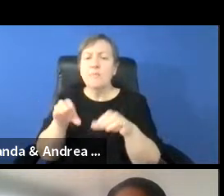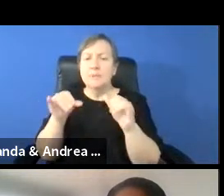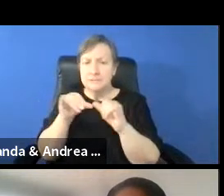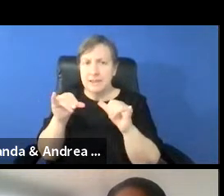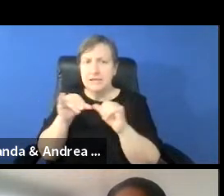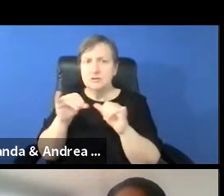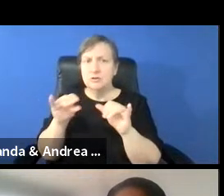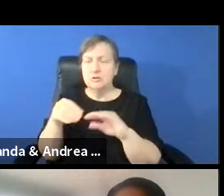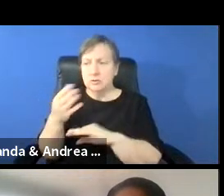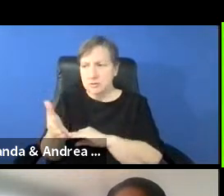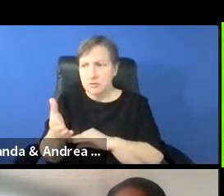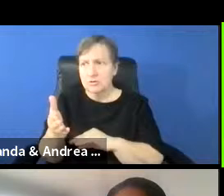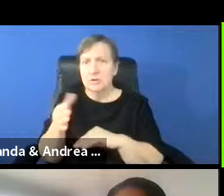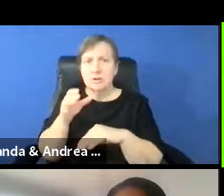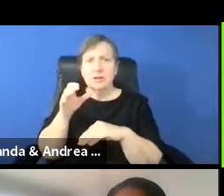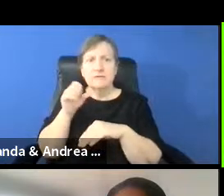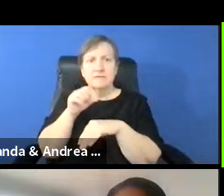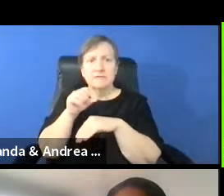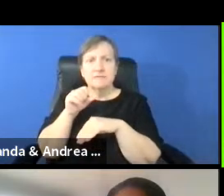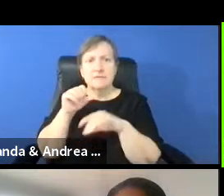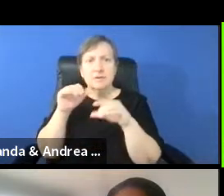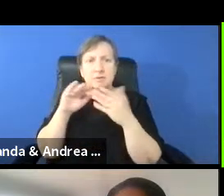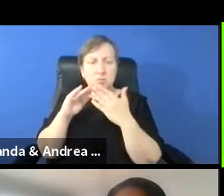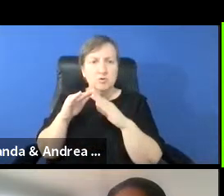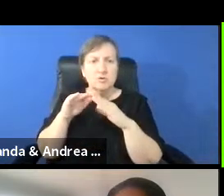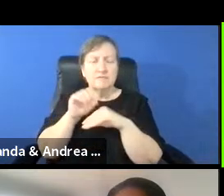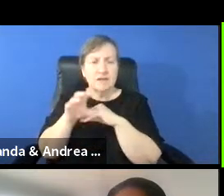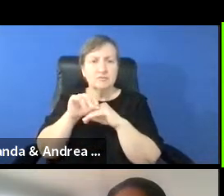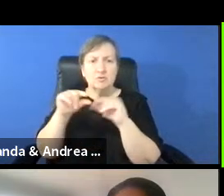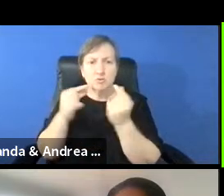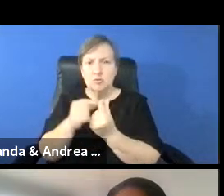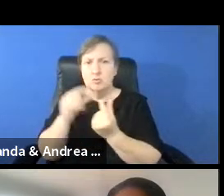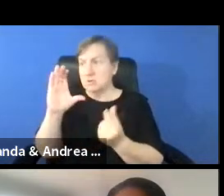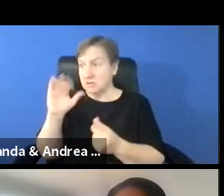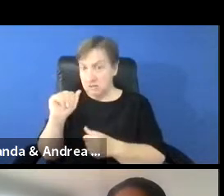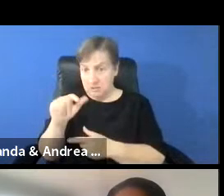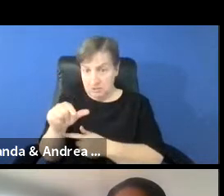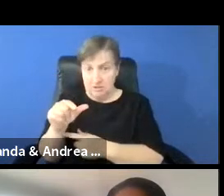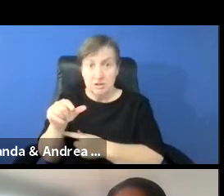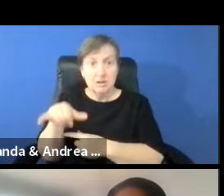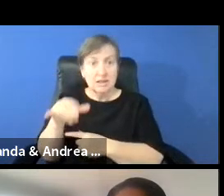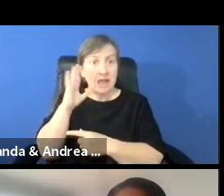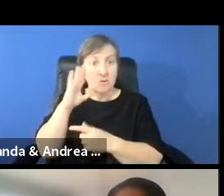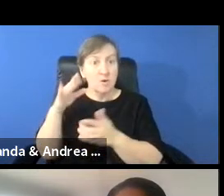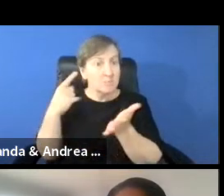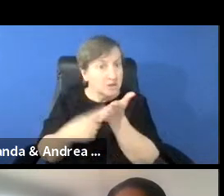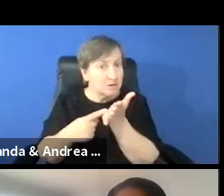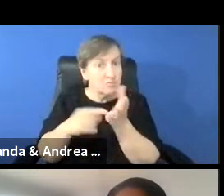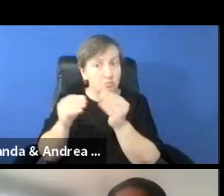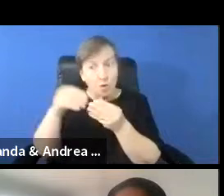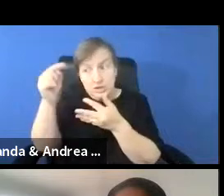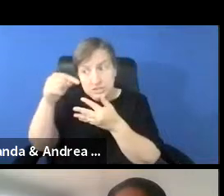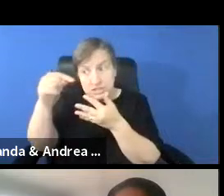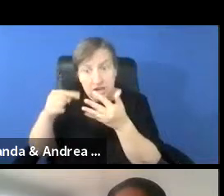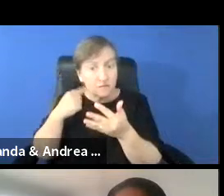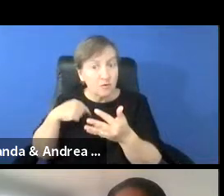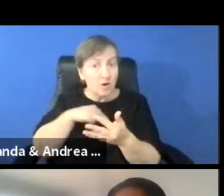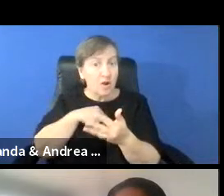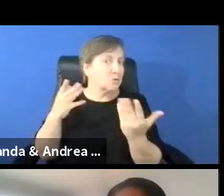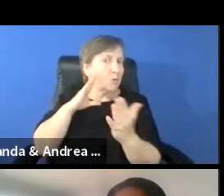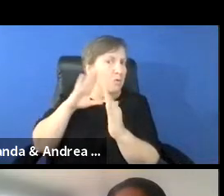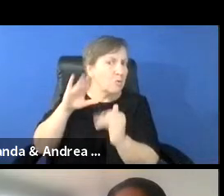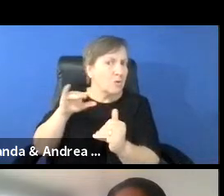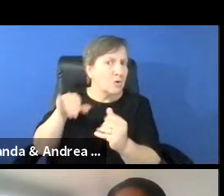to the community advisory group. Are those going to be covered in any more detail for us, and when can we expect to do